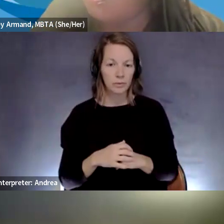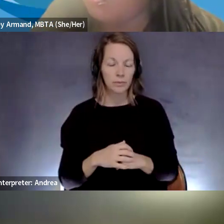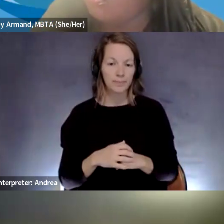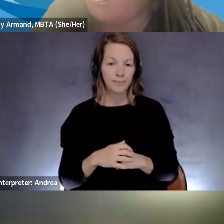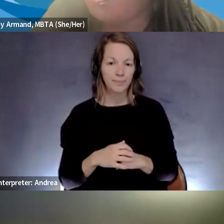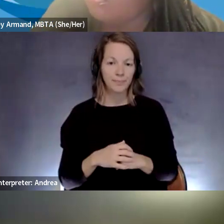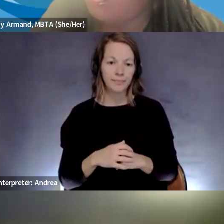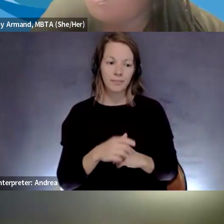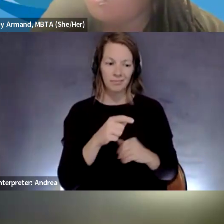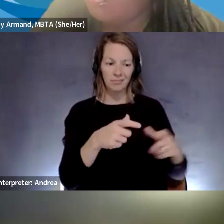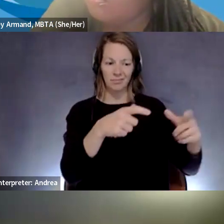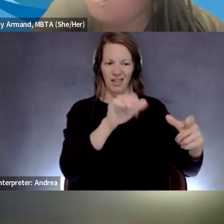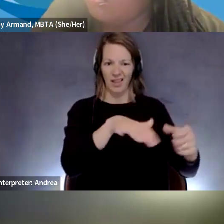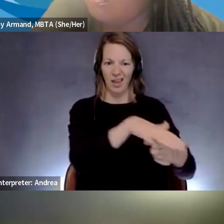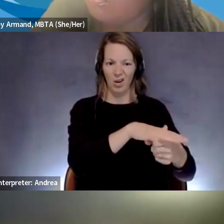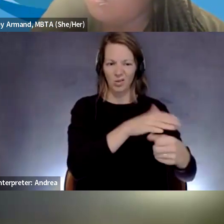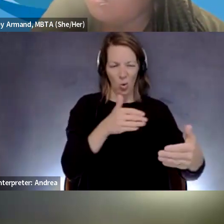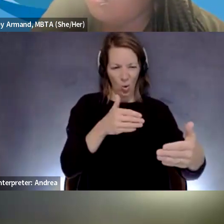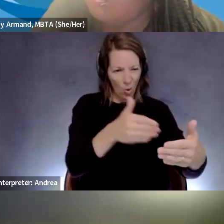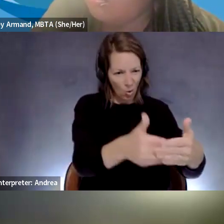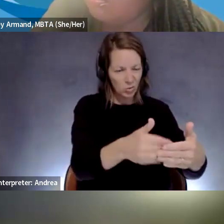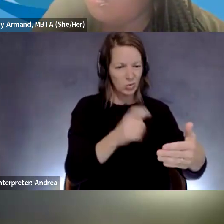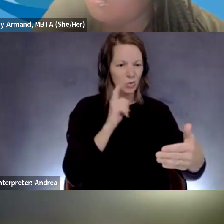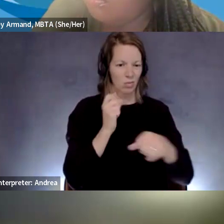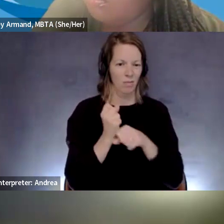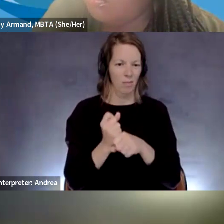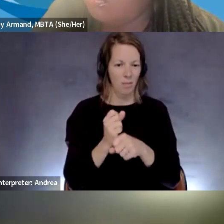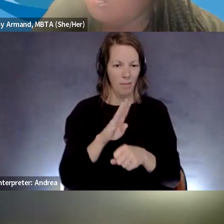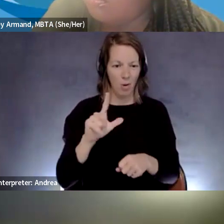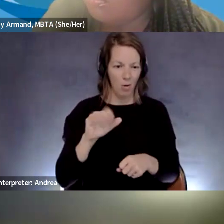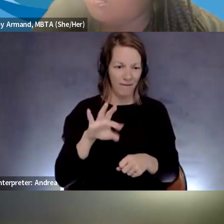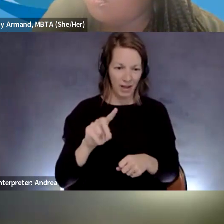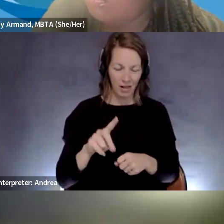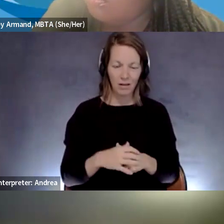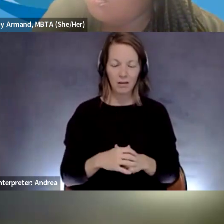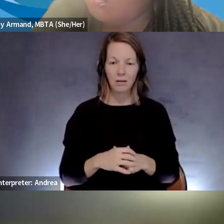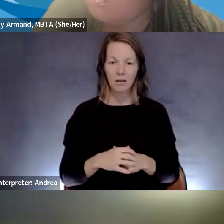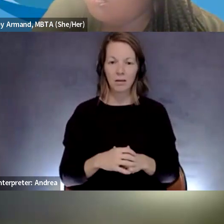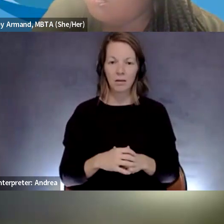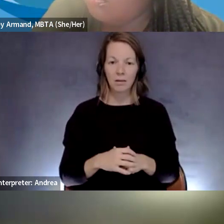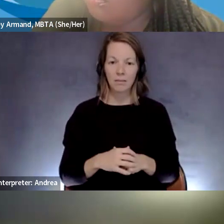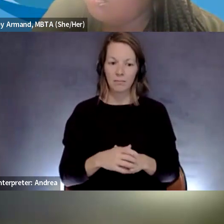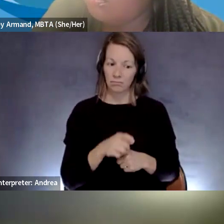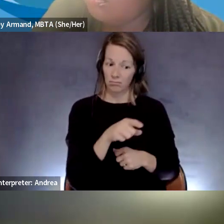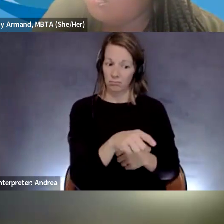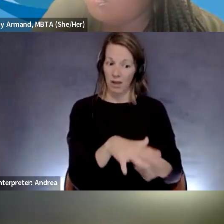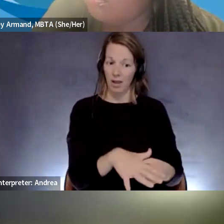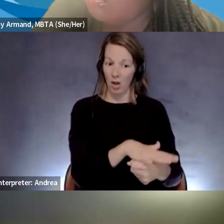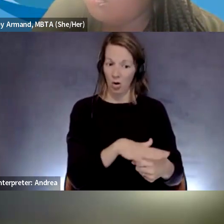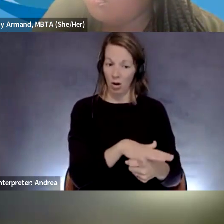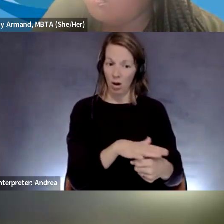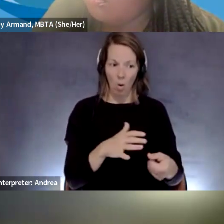it's one of the closest areas to the ball fields. And we were pretty happy that that area was going